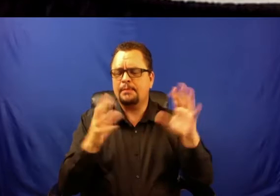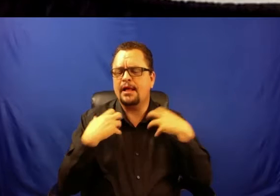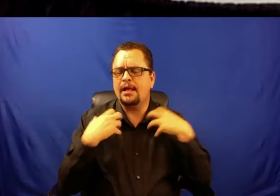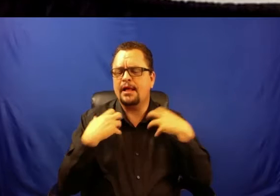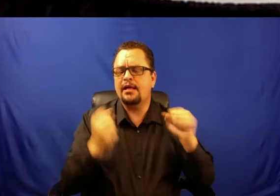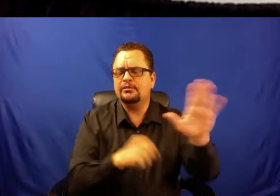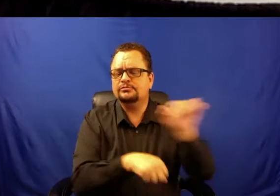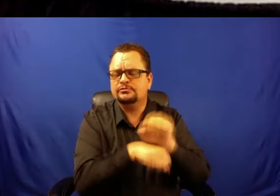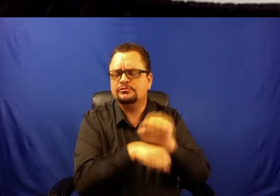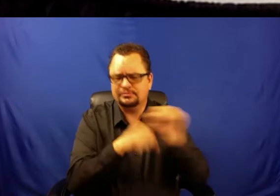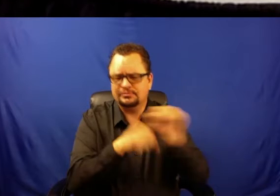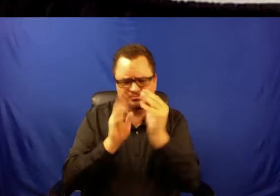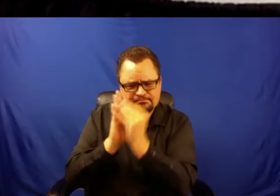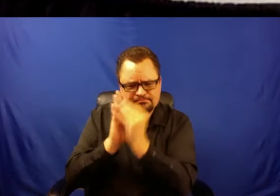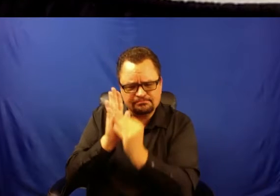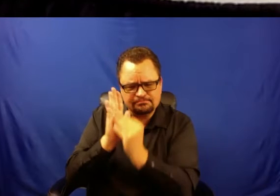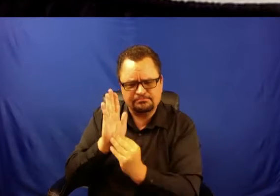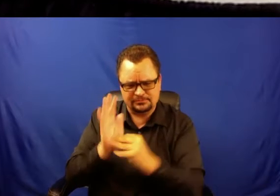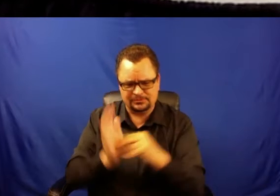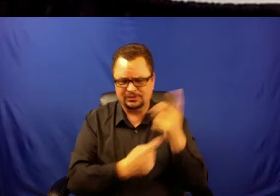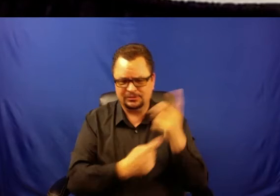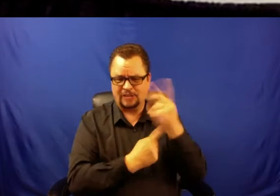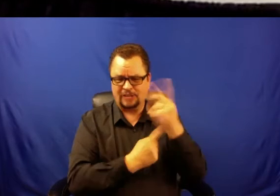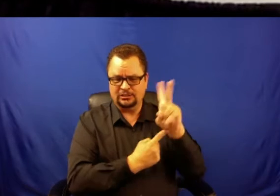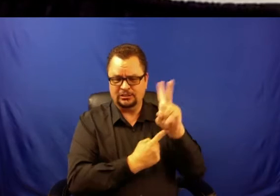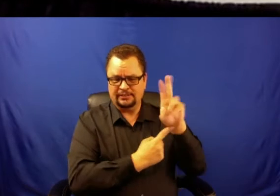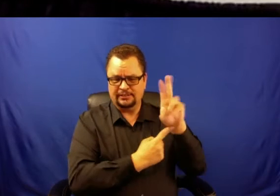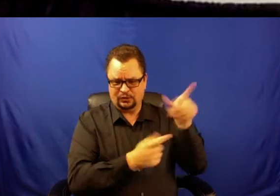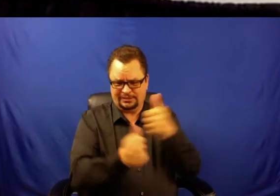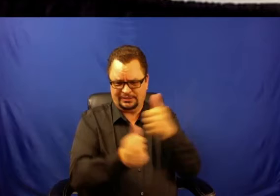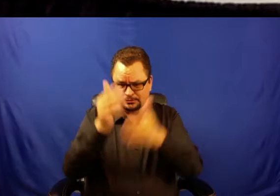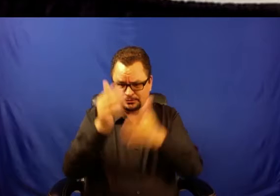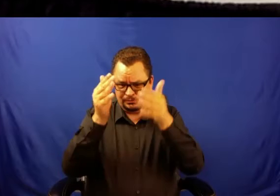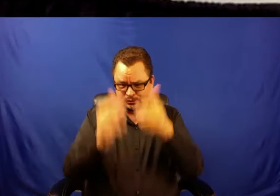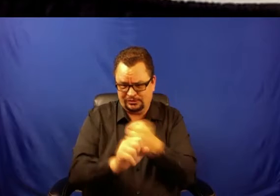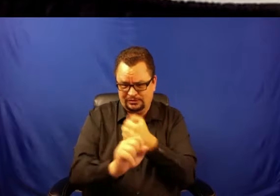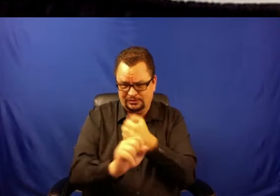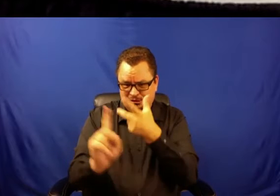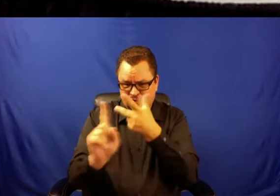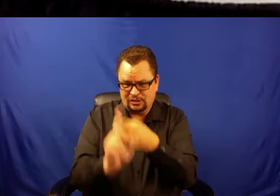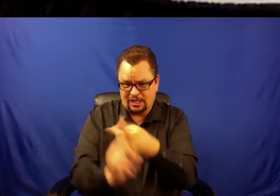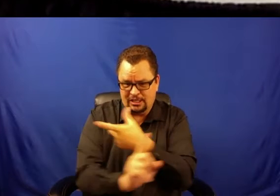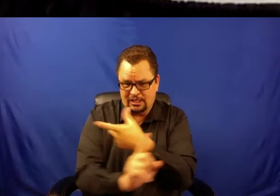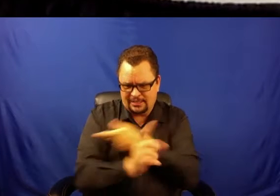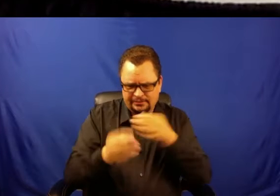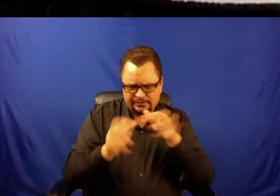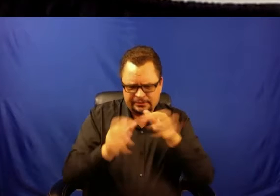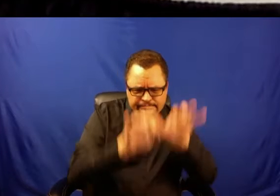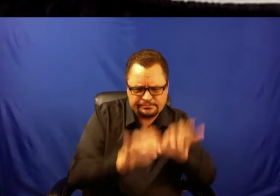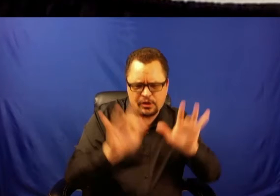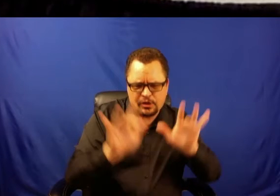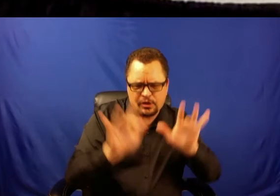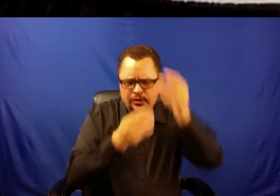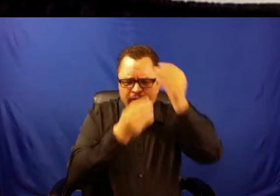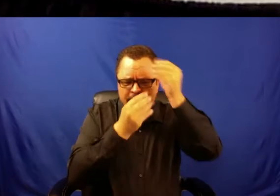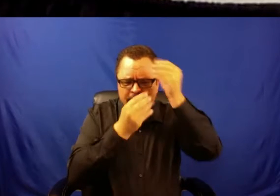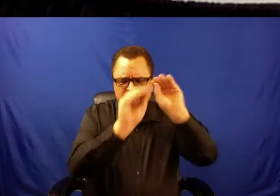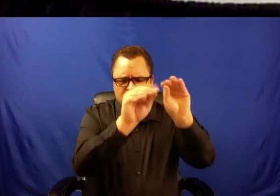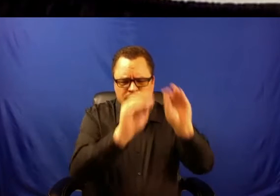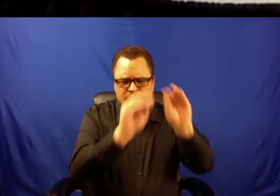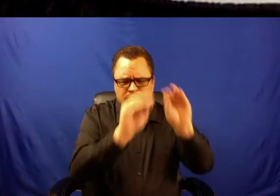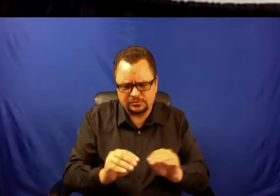received vaccine. They were always pleasant and positive, so professional about participating in this program to reach